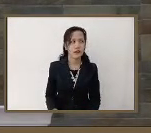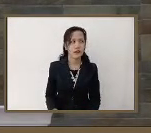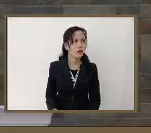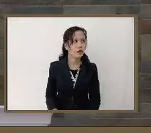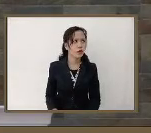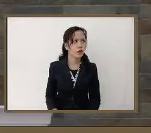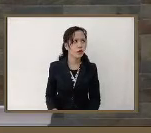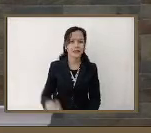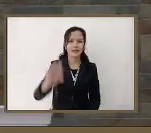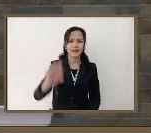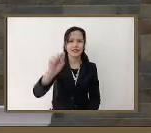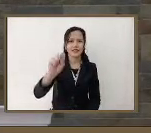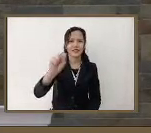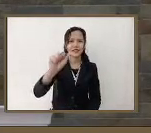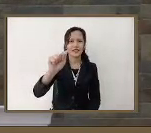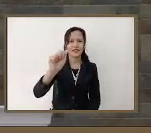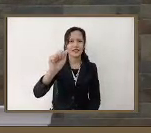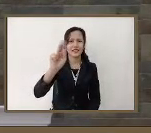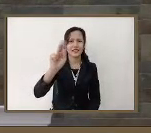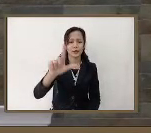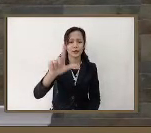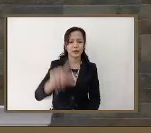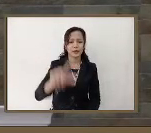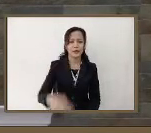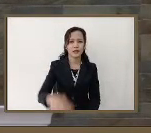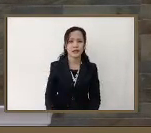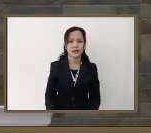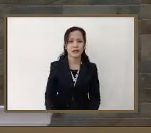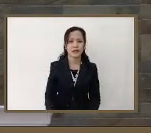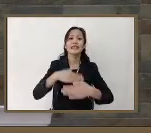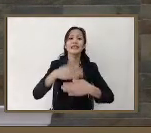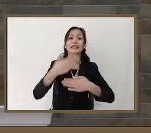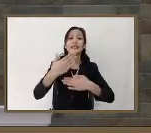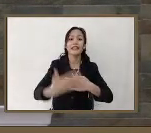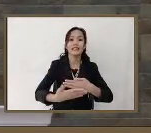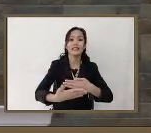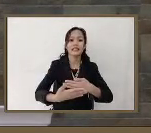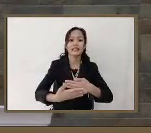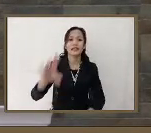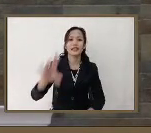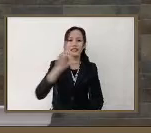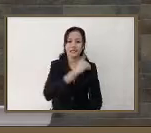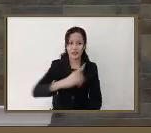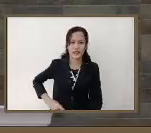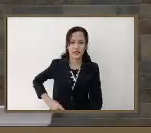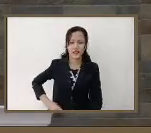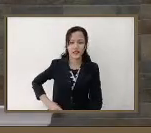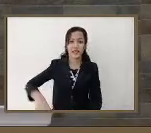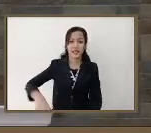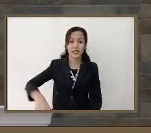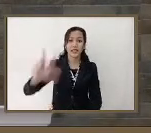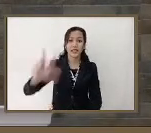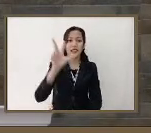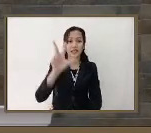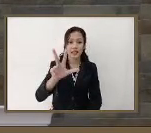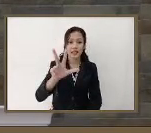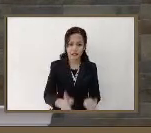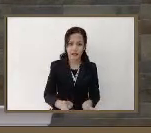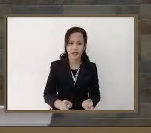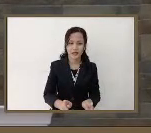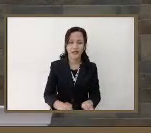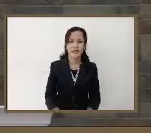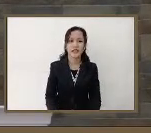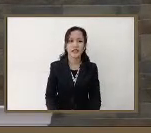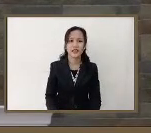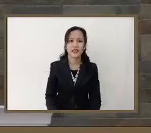to 31, is the man after God's heart. So makikita natin, tatlong tao, major,